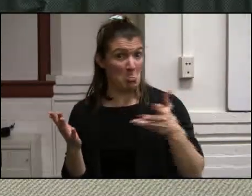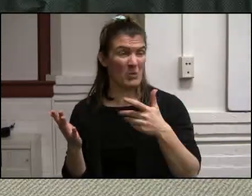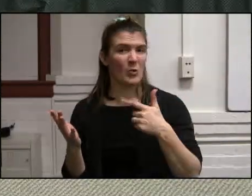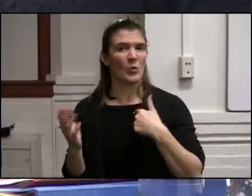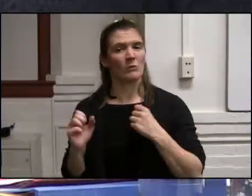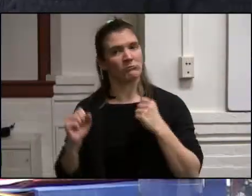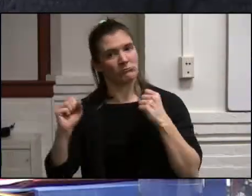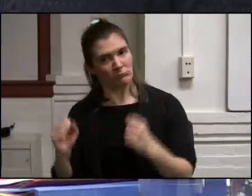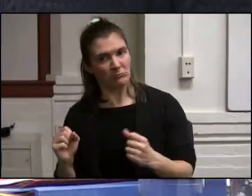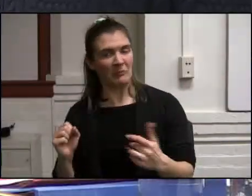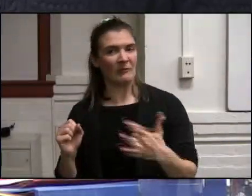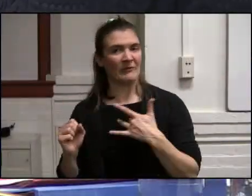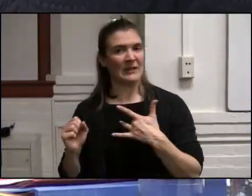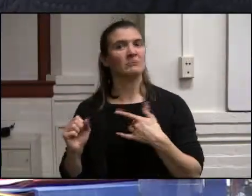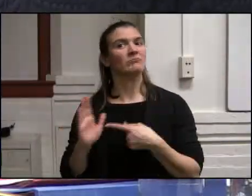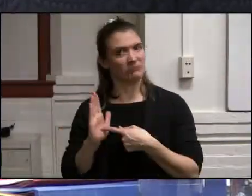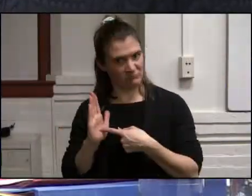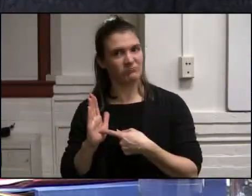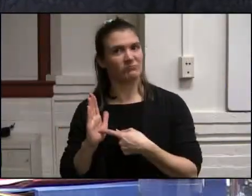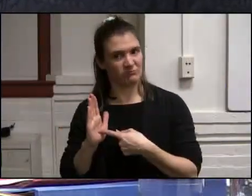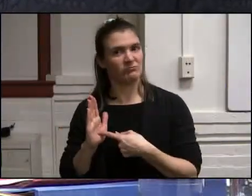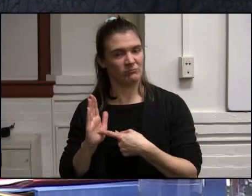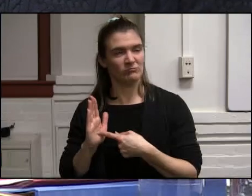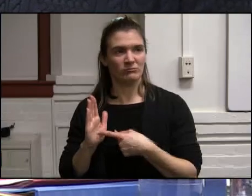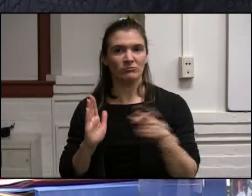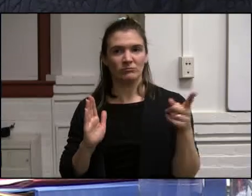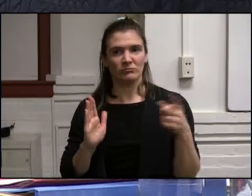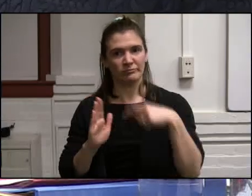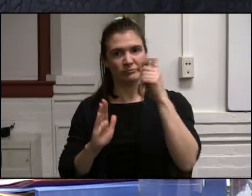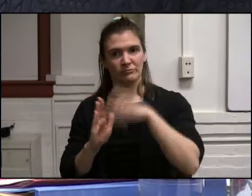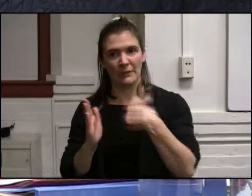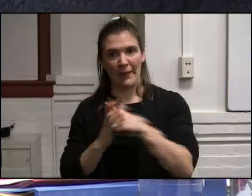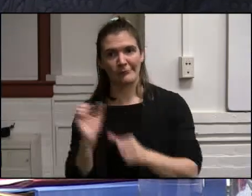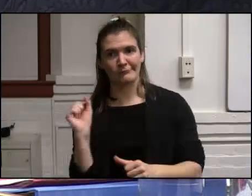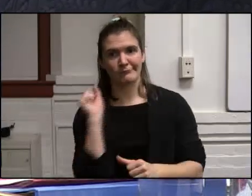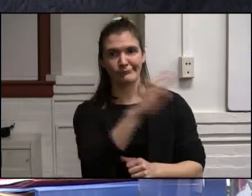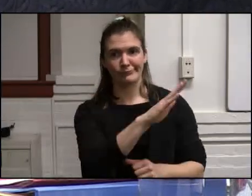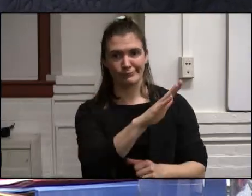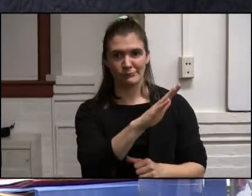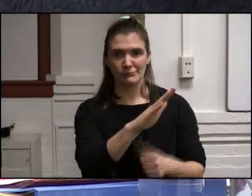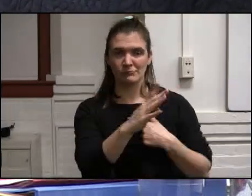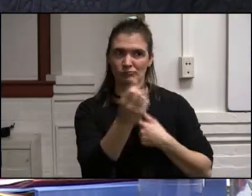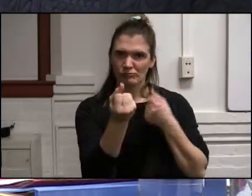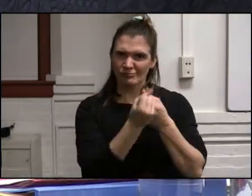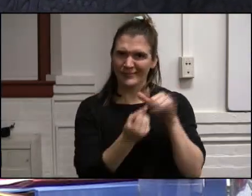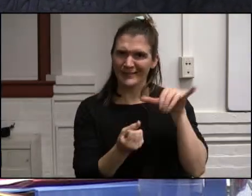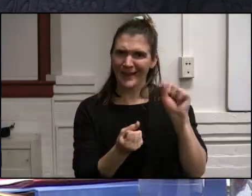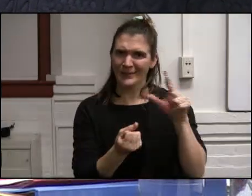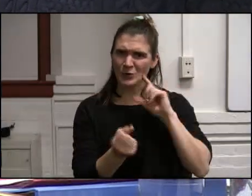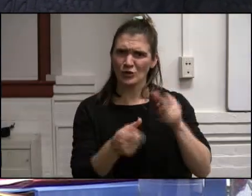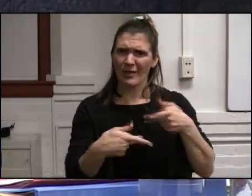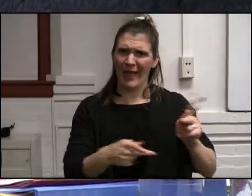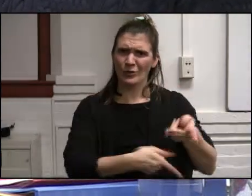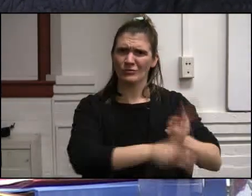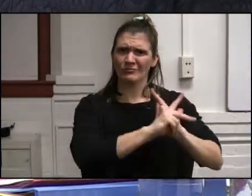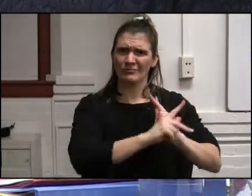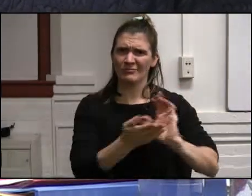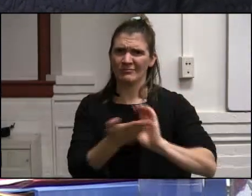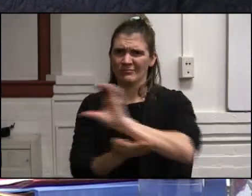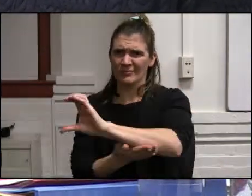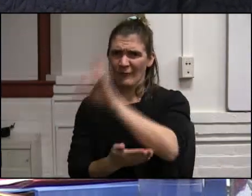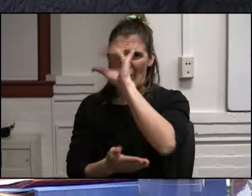strong position, the town did, at select board direction, a strong position in favor of that being